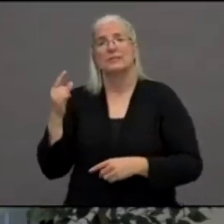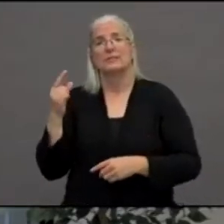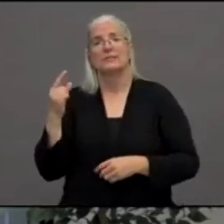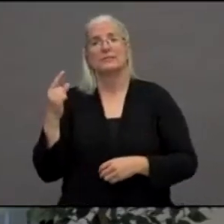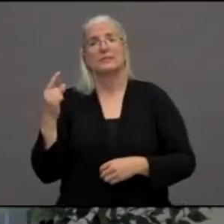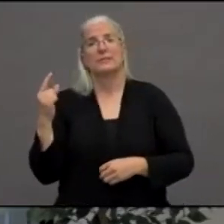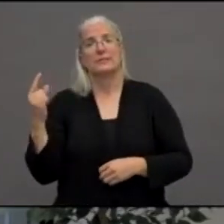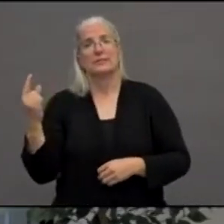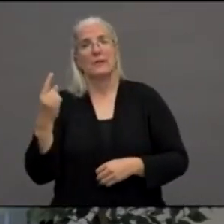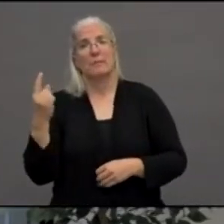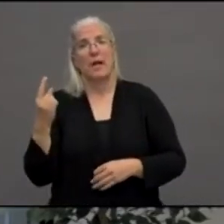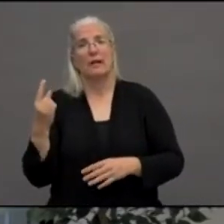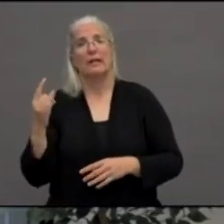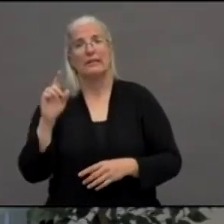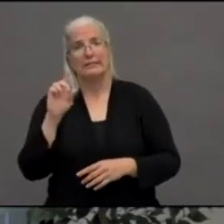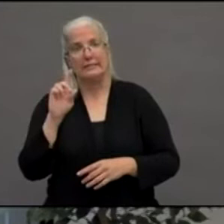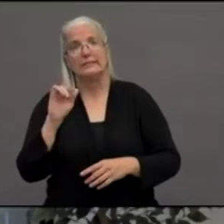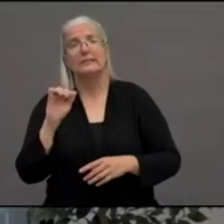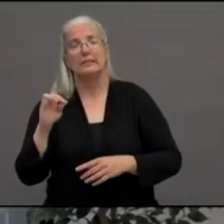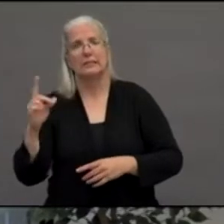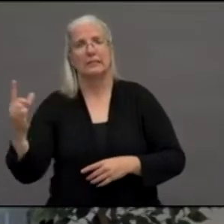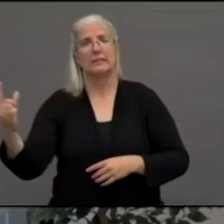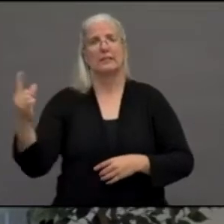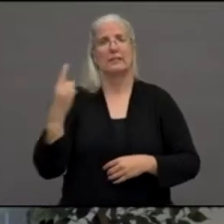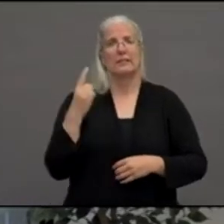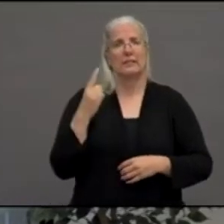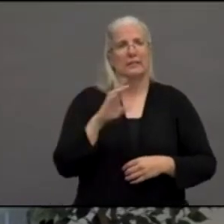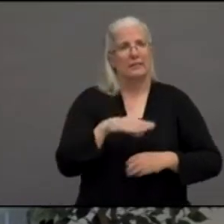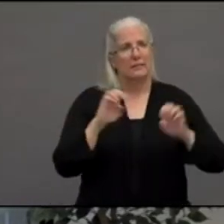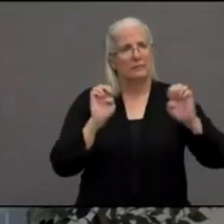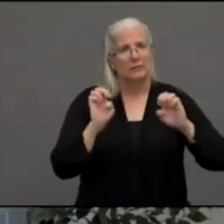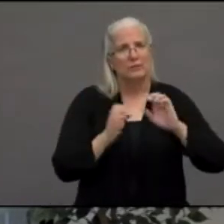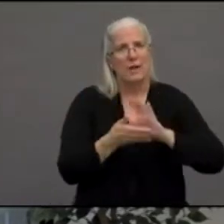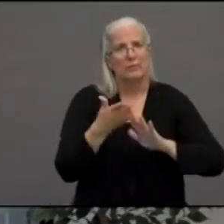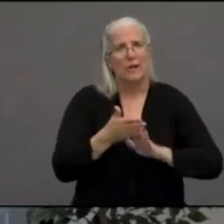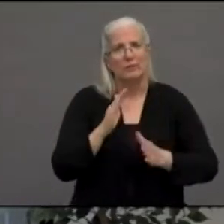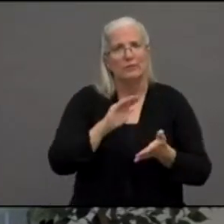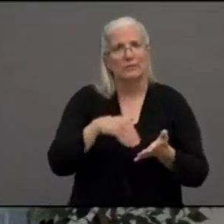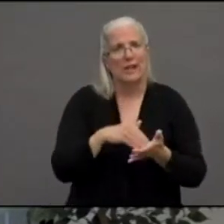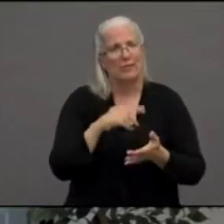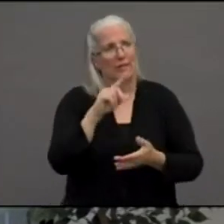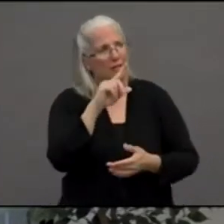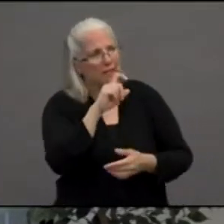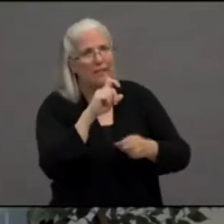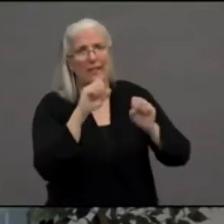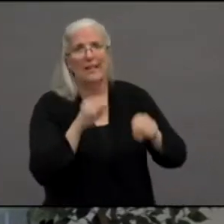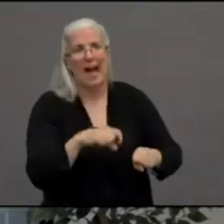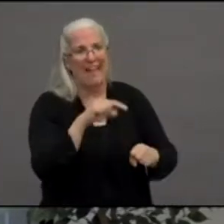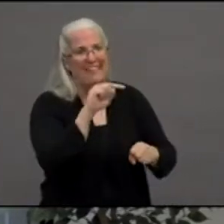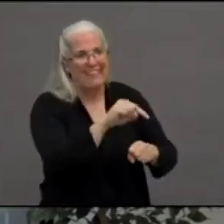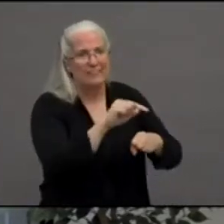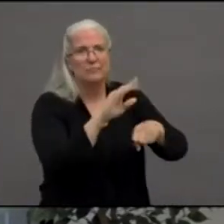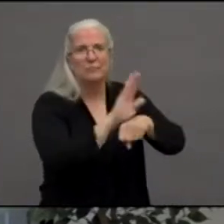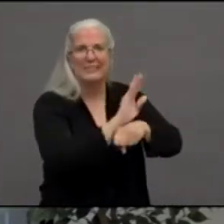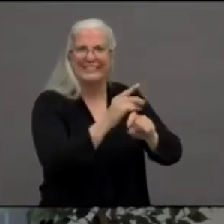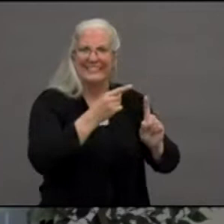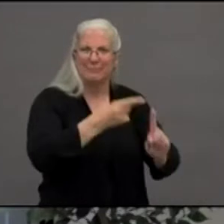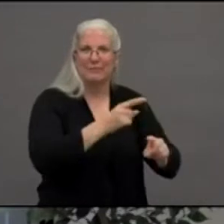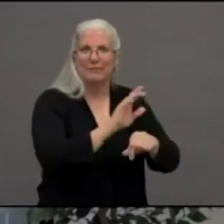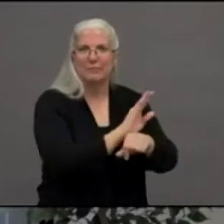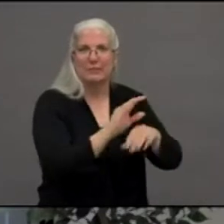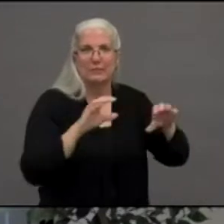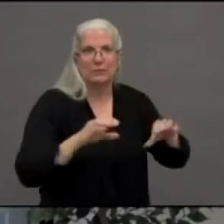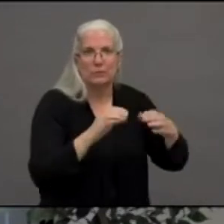saying, well, can this business do this and open? So we are working very diligently trying to get